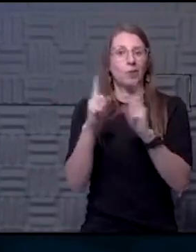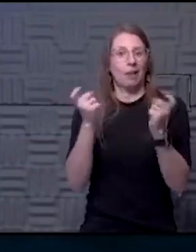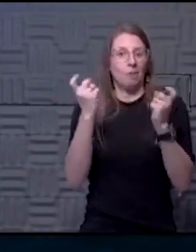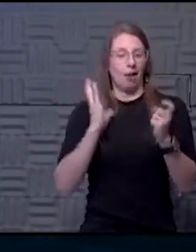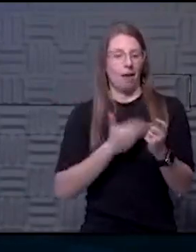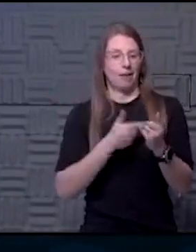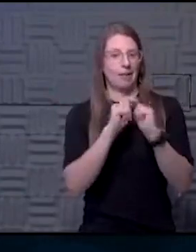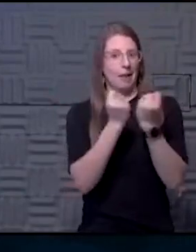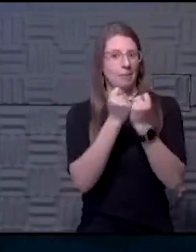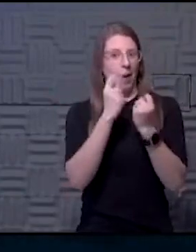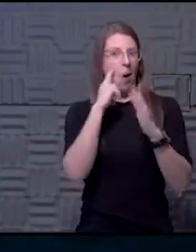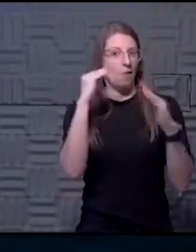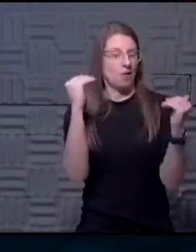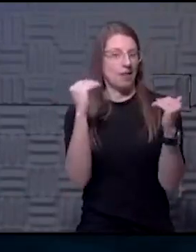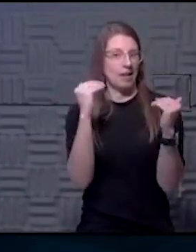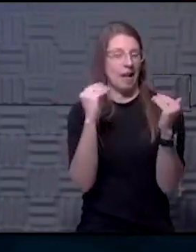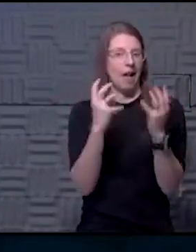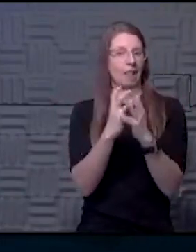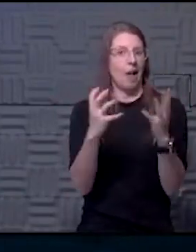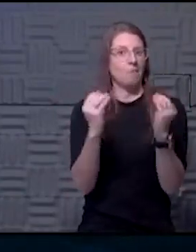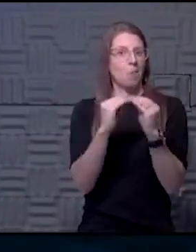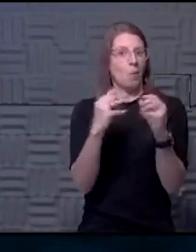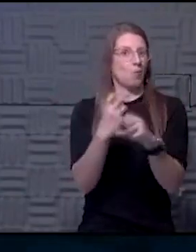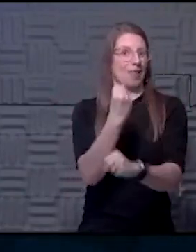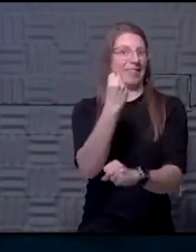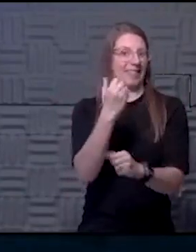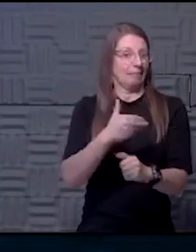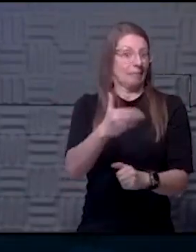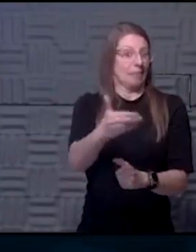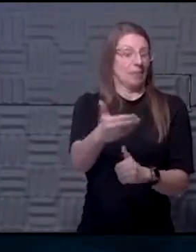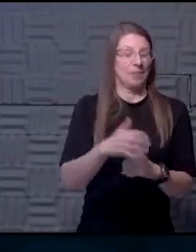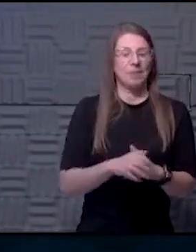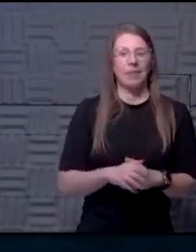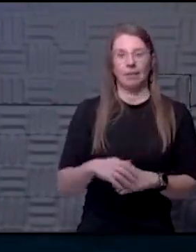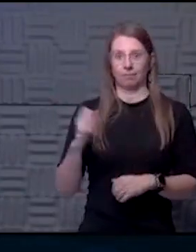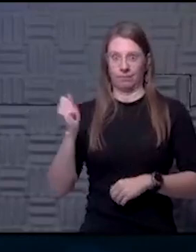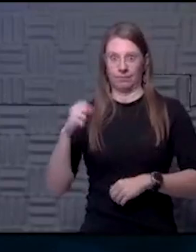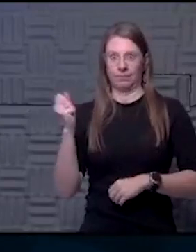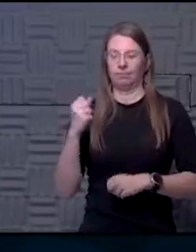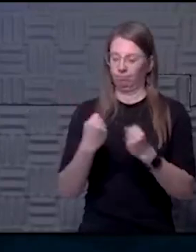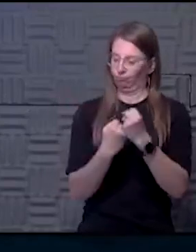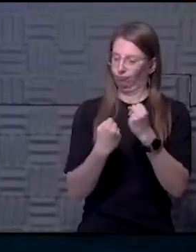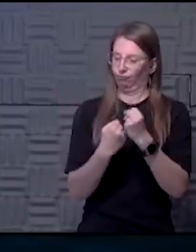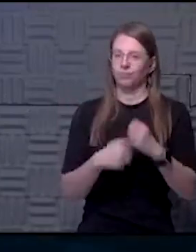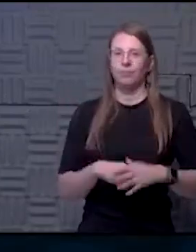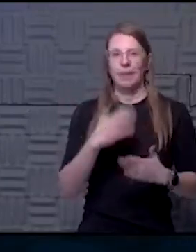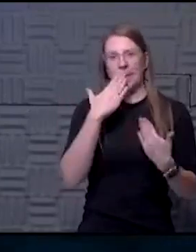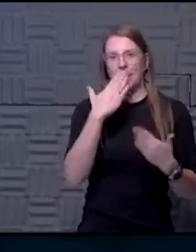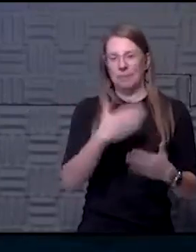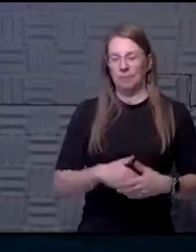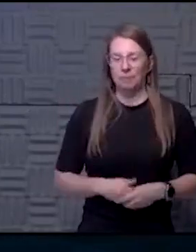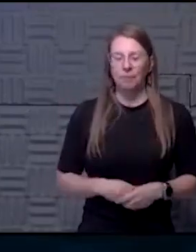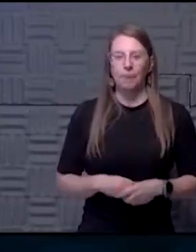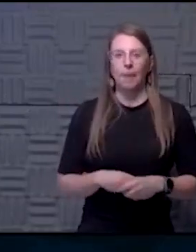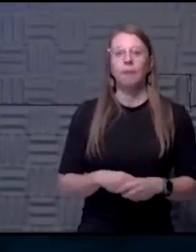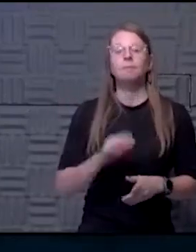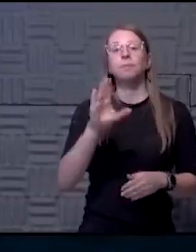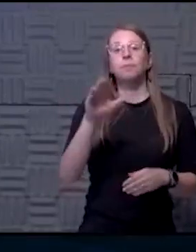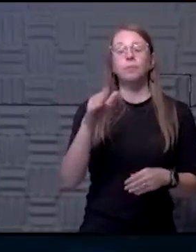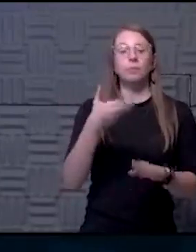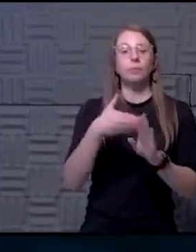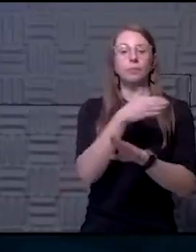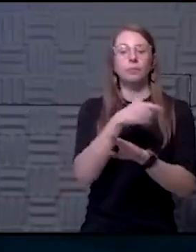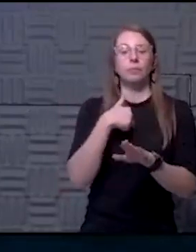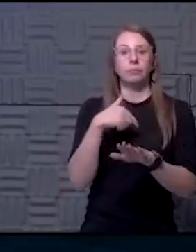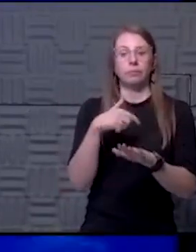team, hopefully, for a lot more wins along the line. Absolutely, and we're right there with you, Mayor, so thank you. Hey, before I go to